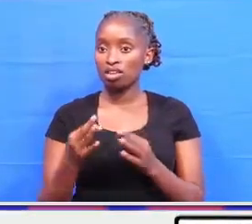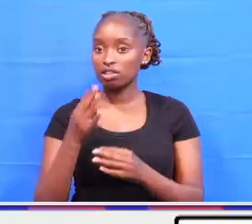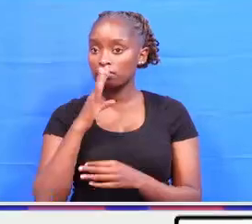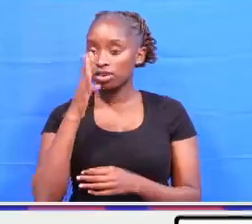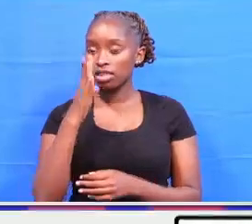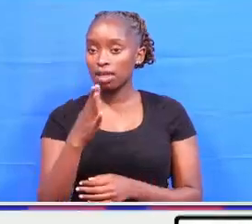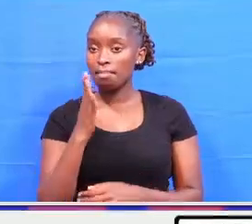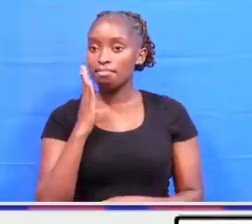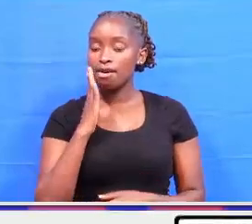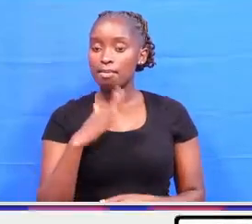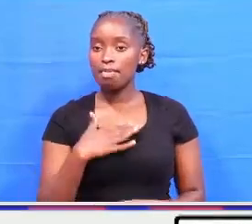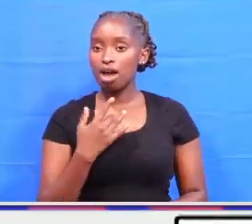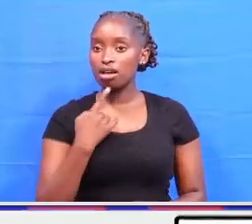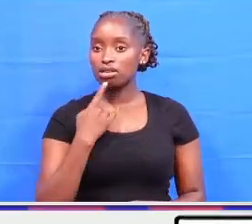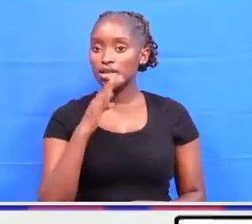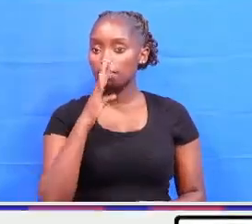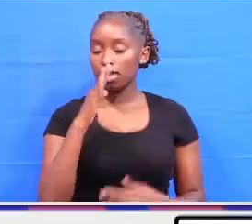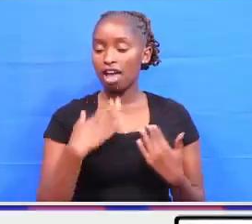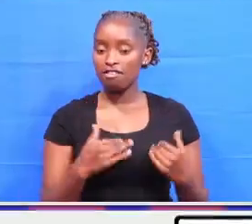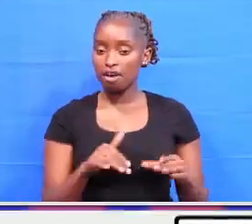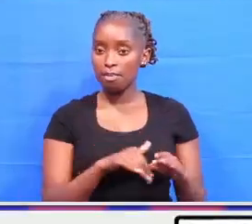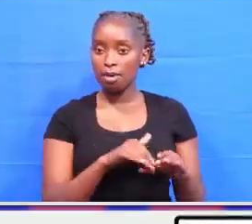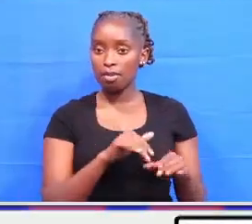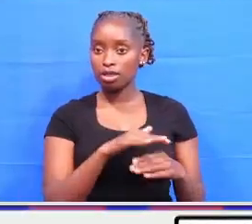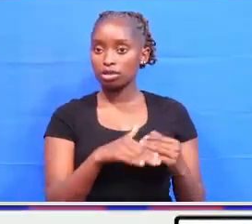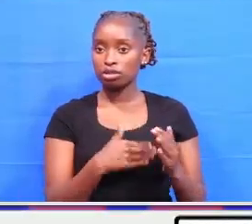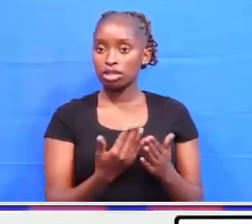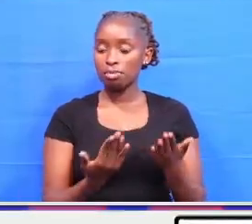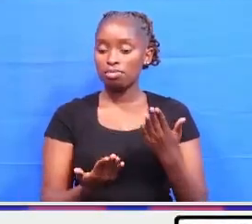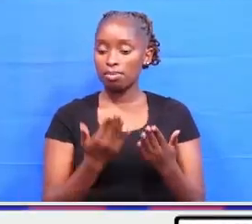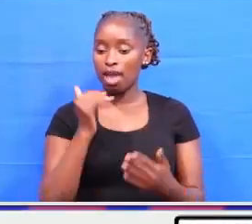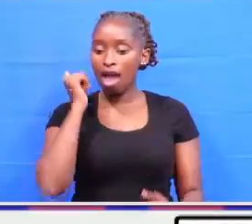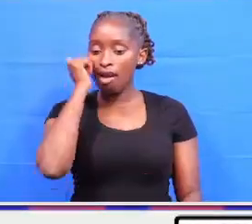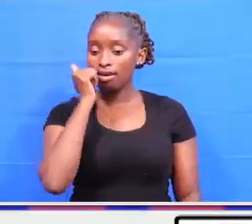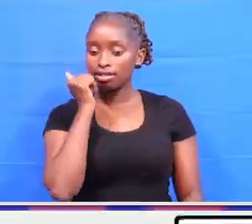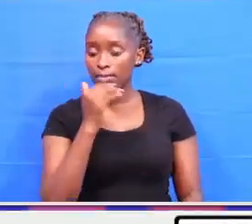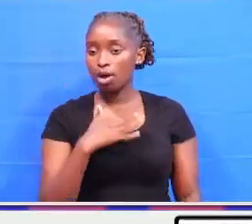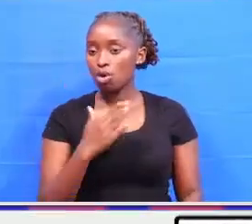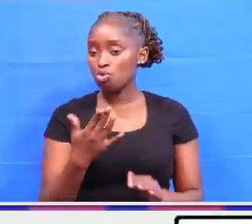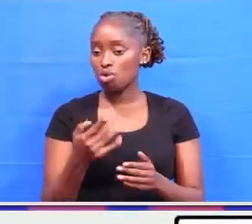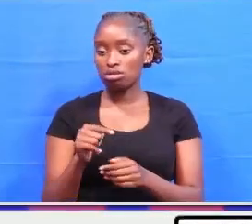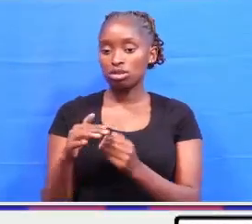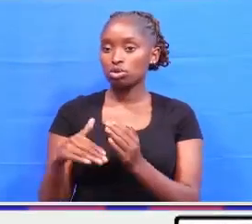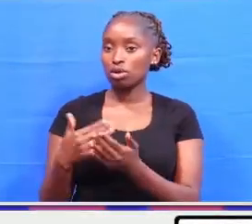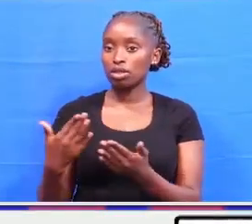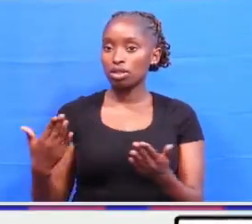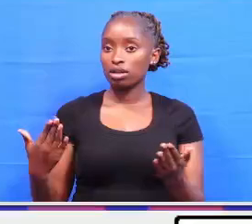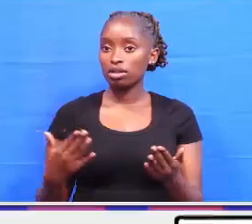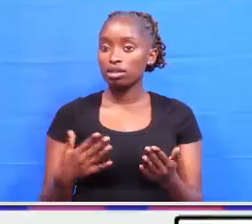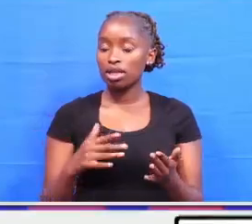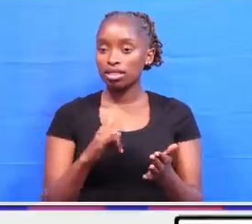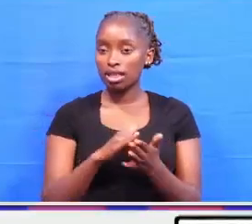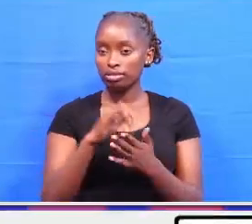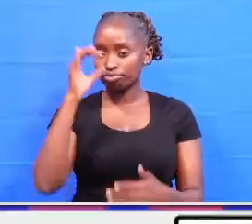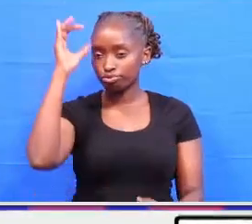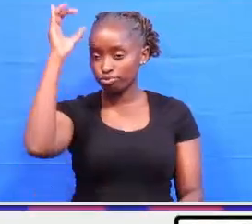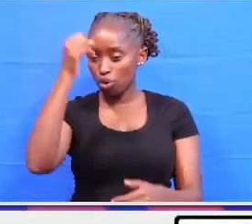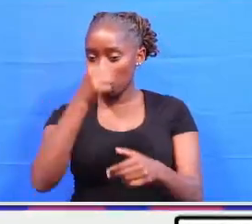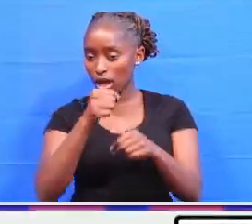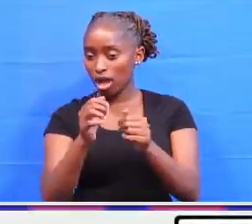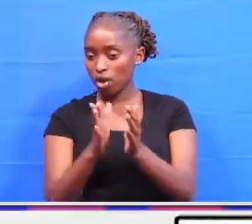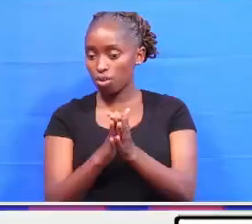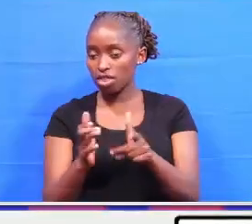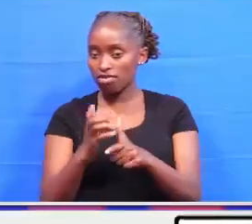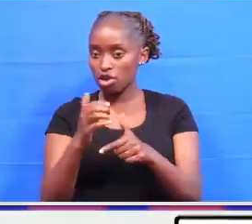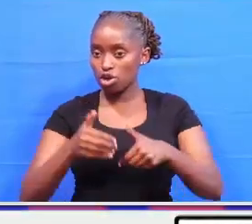has always been a member of this, mm-hmm. Maybe my auntie and so on. Right. So can this concept again work with the youth? Mm-hmm. But we start from